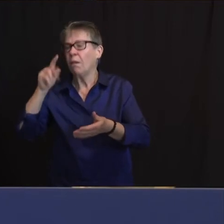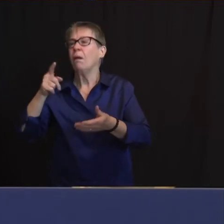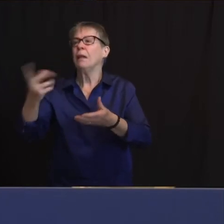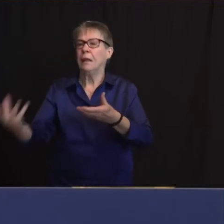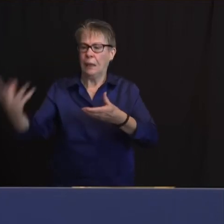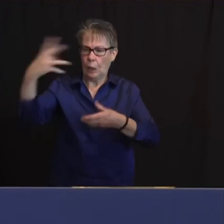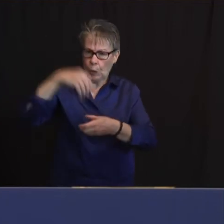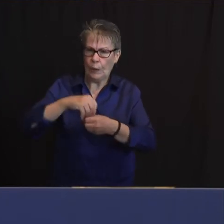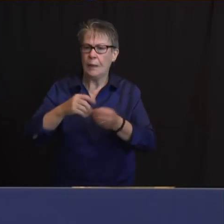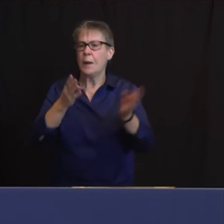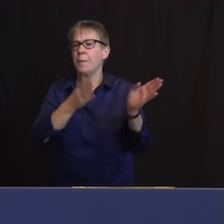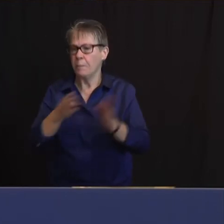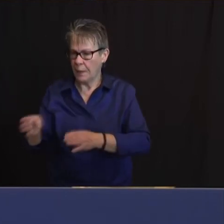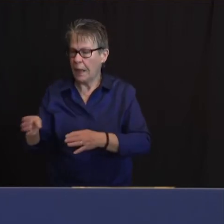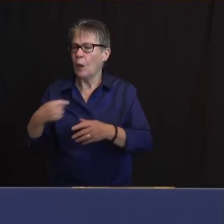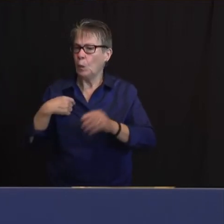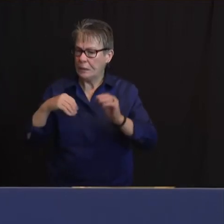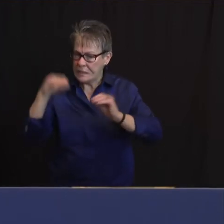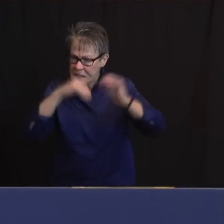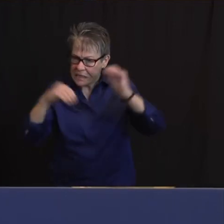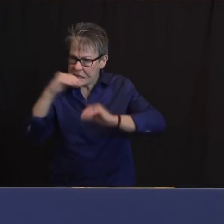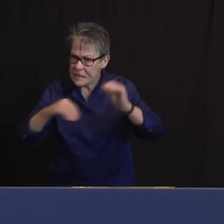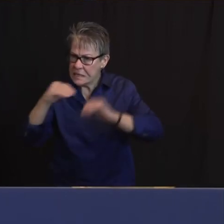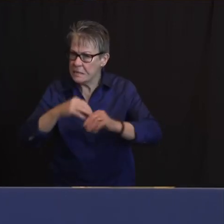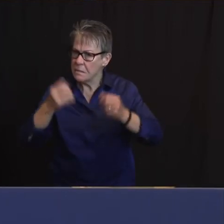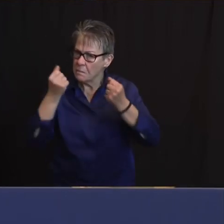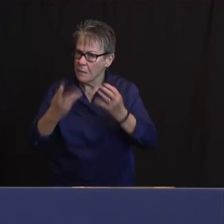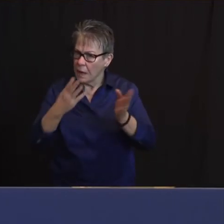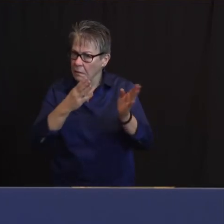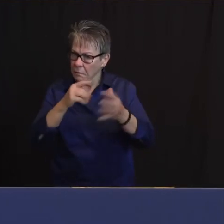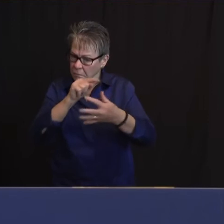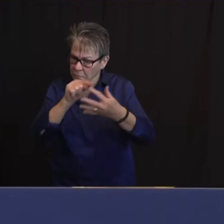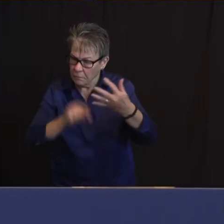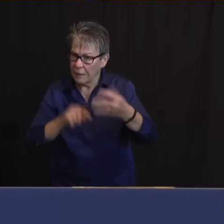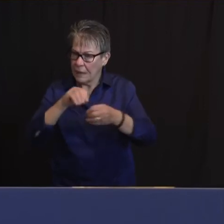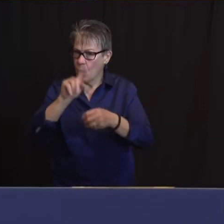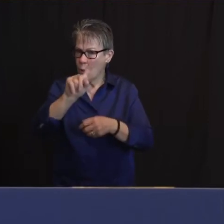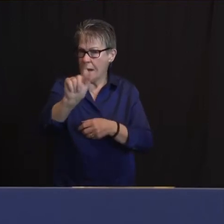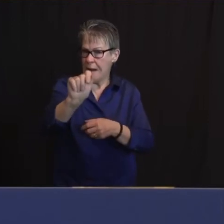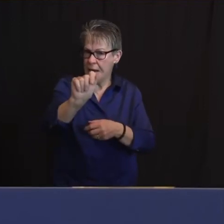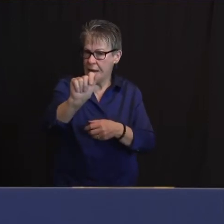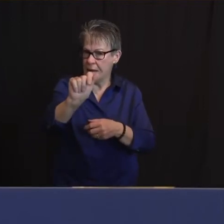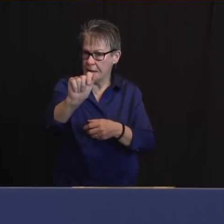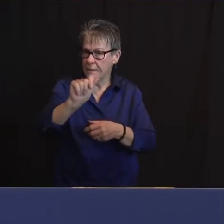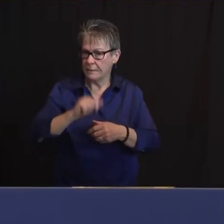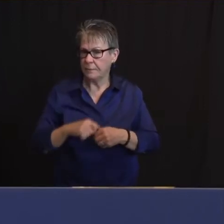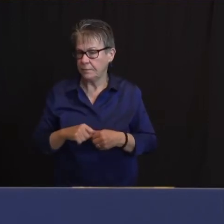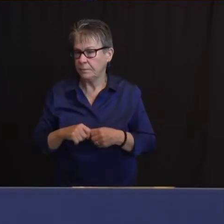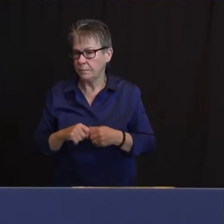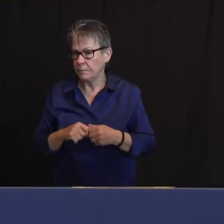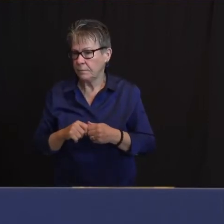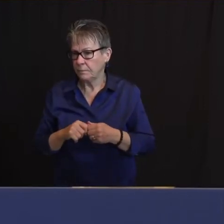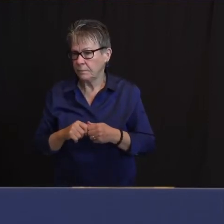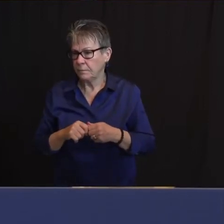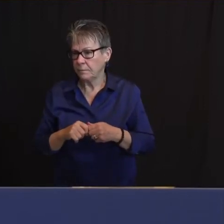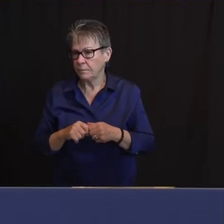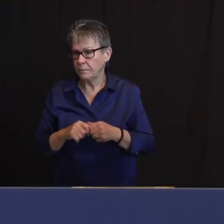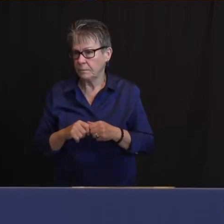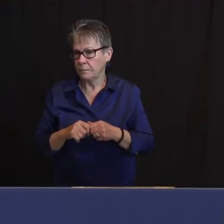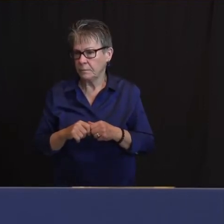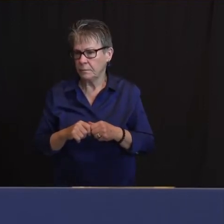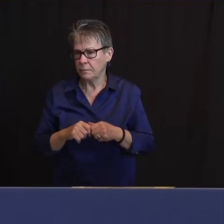the answer is that the numbers on this, I'm going to call an audible, Judy, because you and I we've had informal